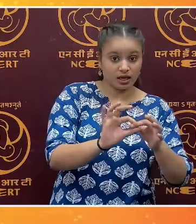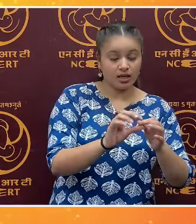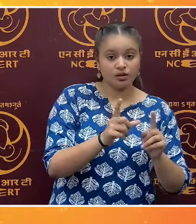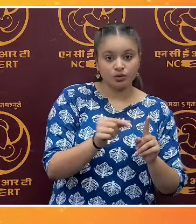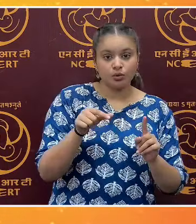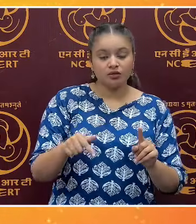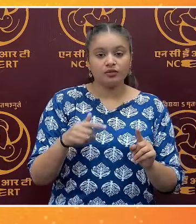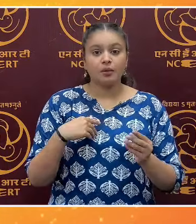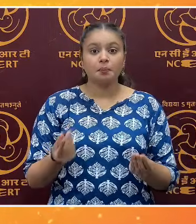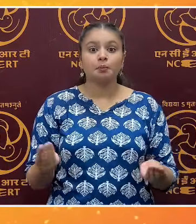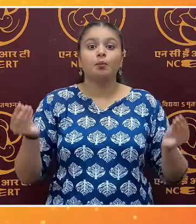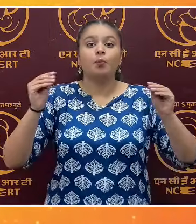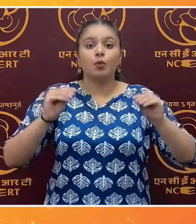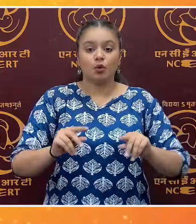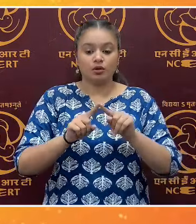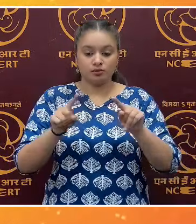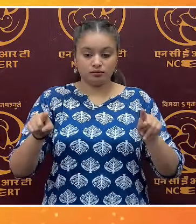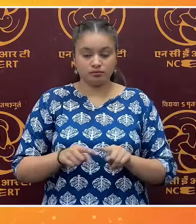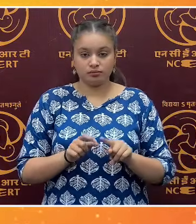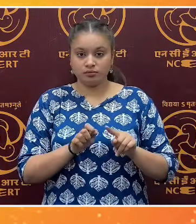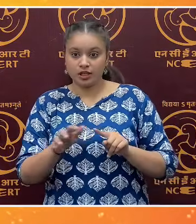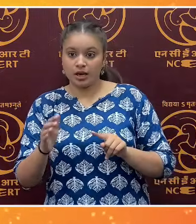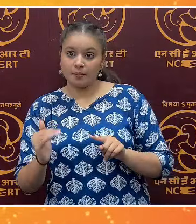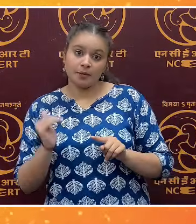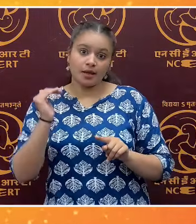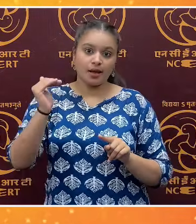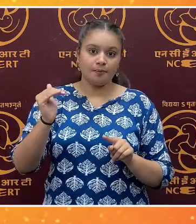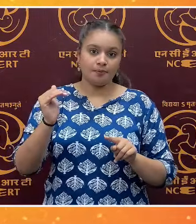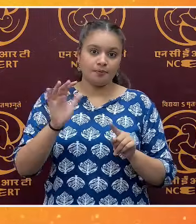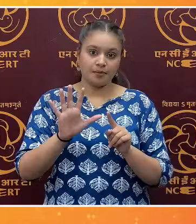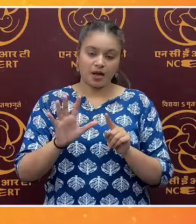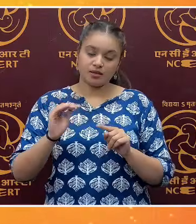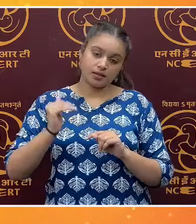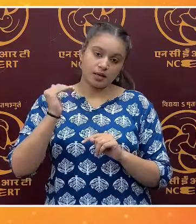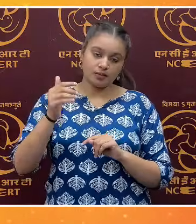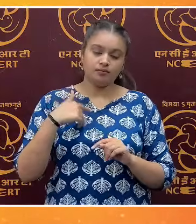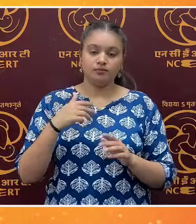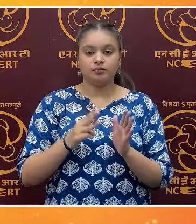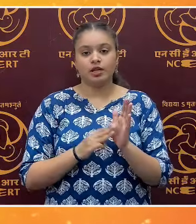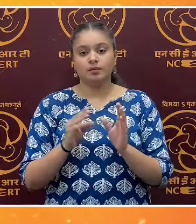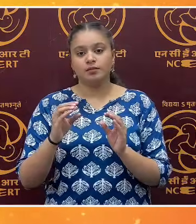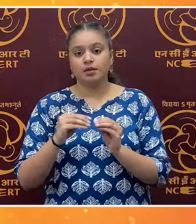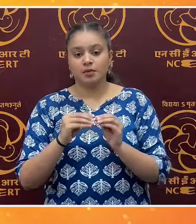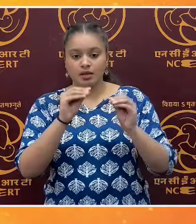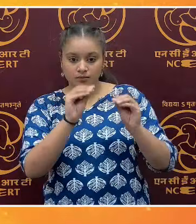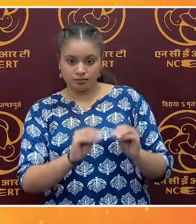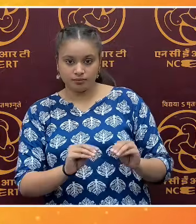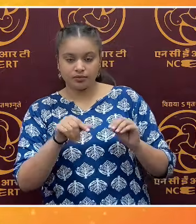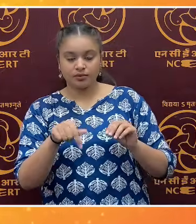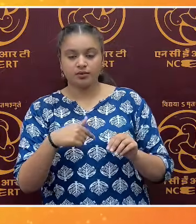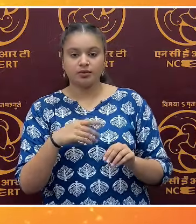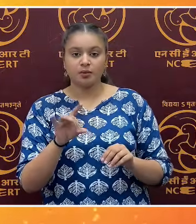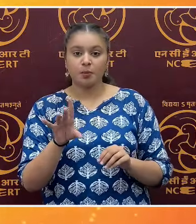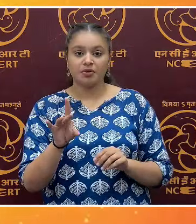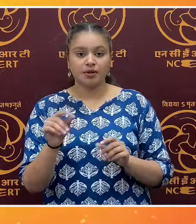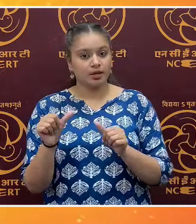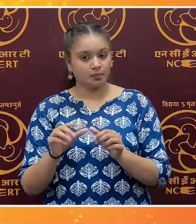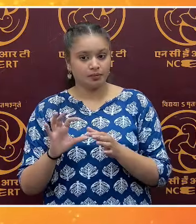it draws more current than 5 ampere. Yes. So, that is why MCB is down. So, we have to connect it with the 15